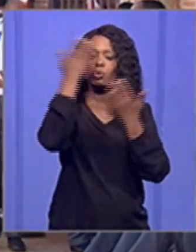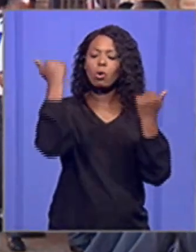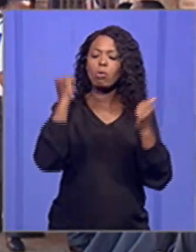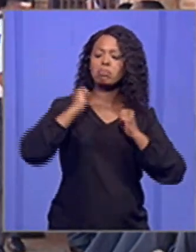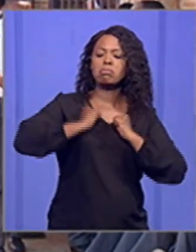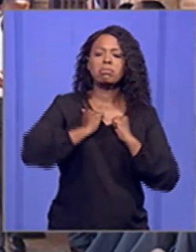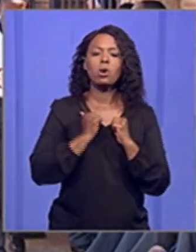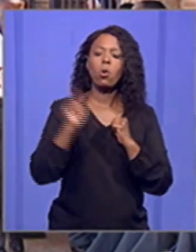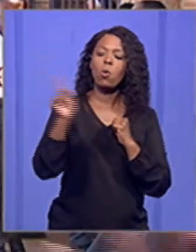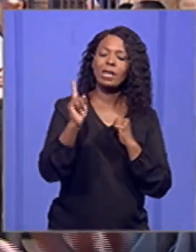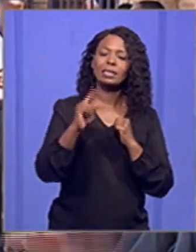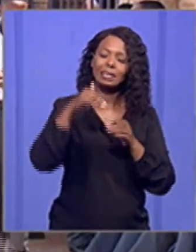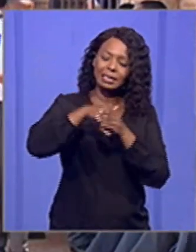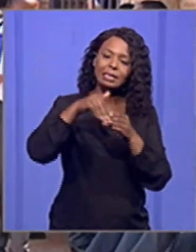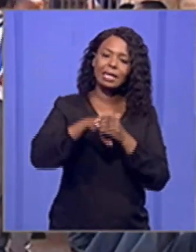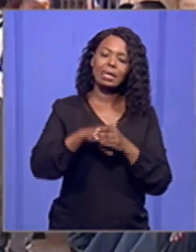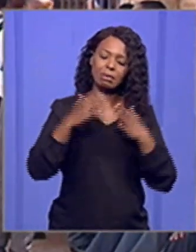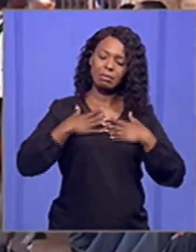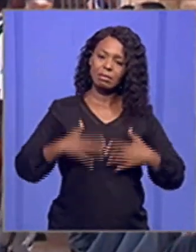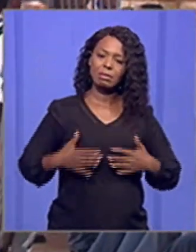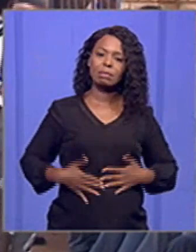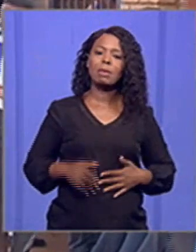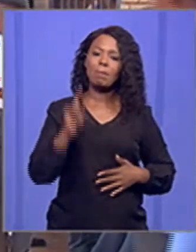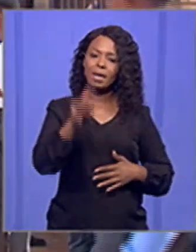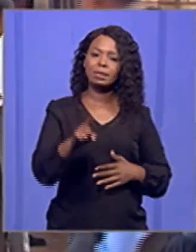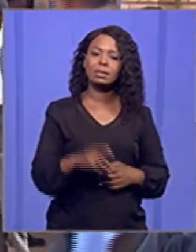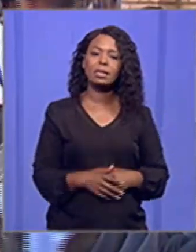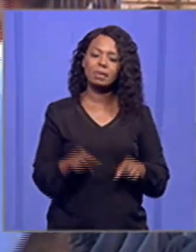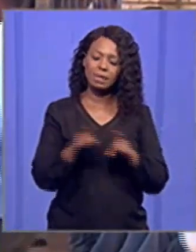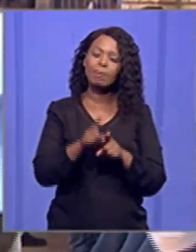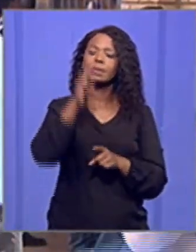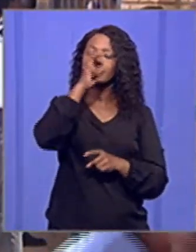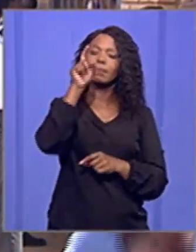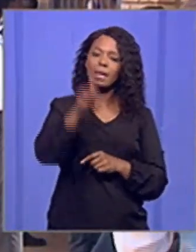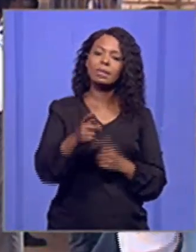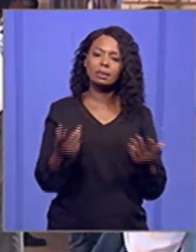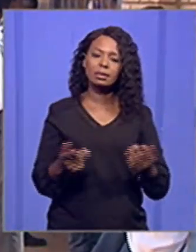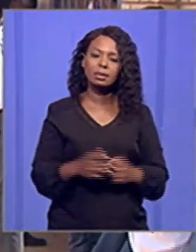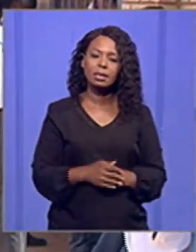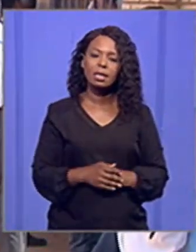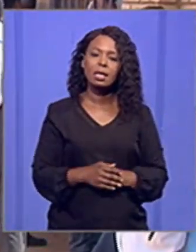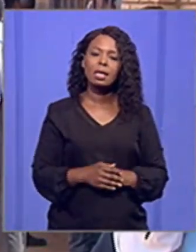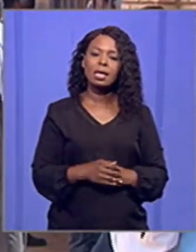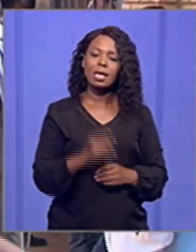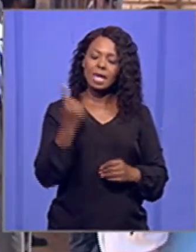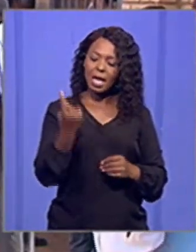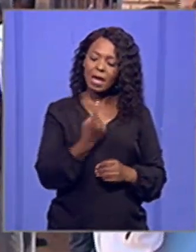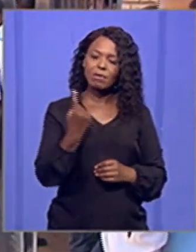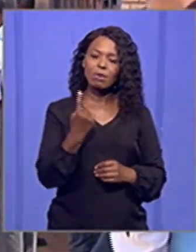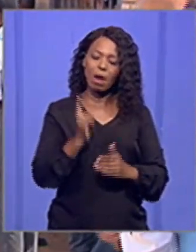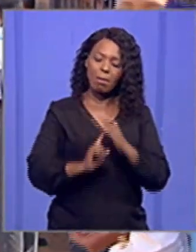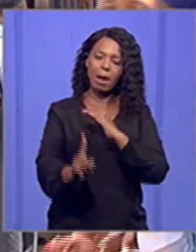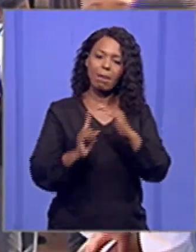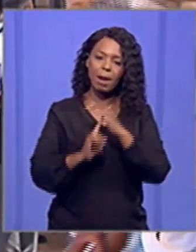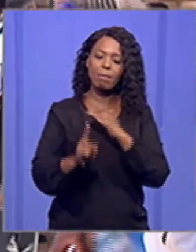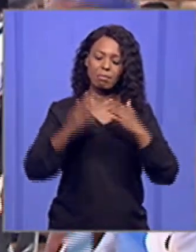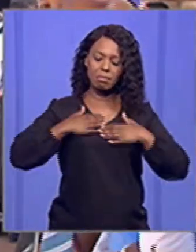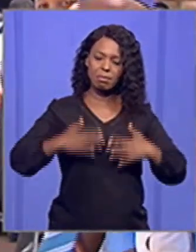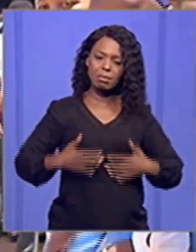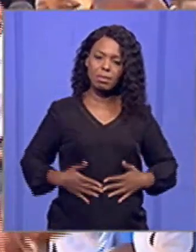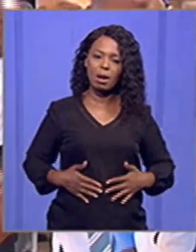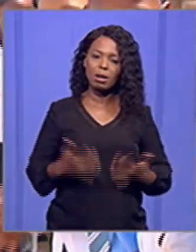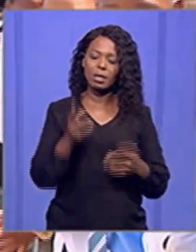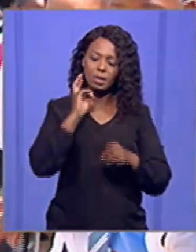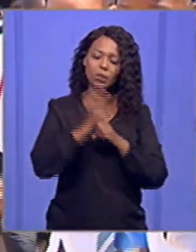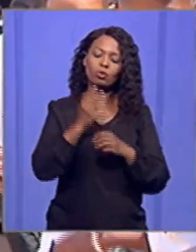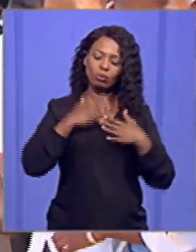bekeng tshwanetse bana le bona ba be tired ba setša and then le o mongwe le o mongwe a tsena go sekolo tshwanetse a setšhiwa gore o tshwerene